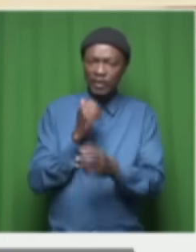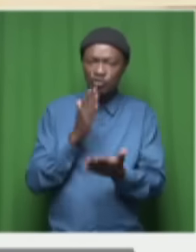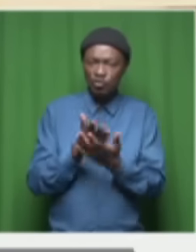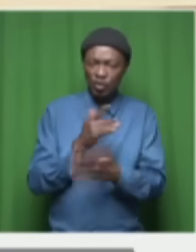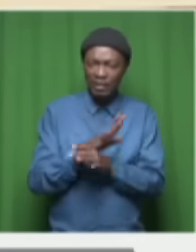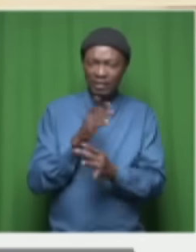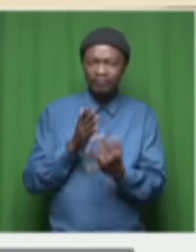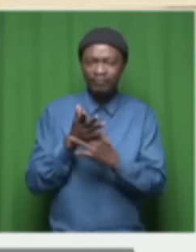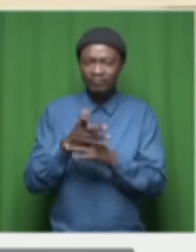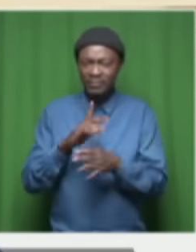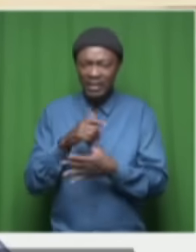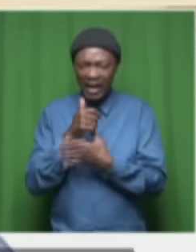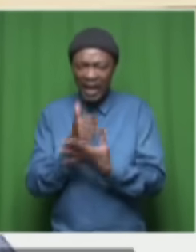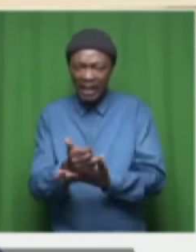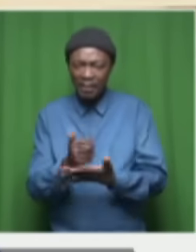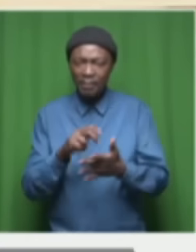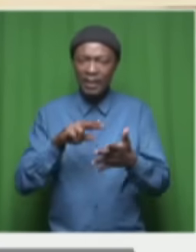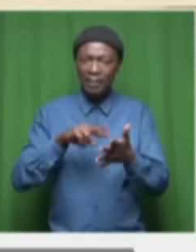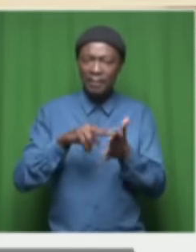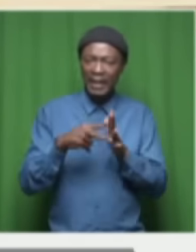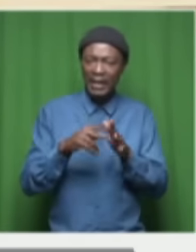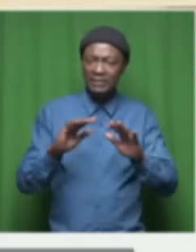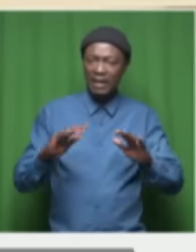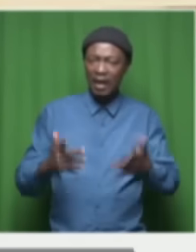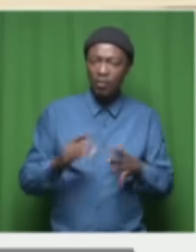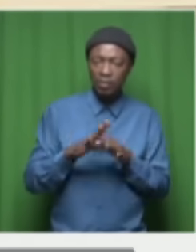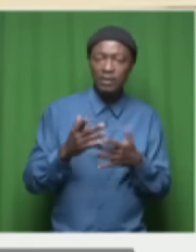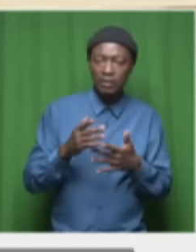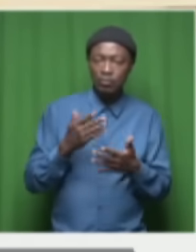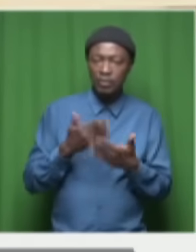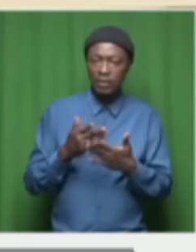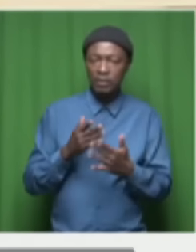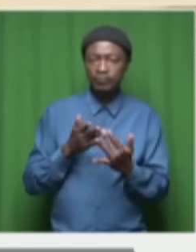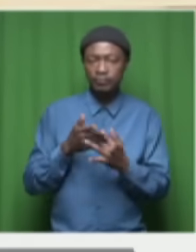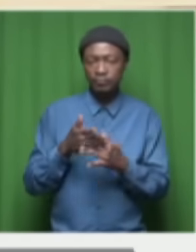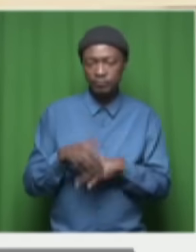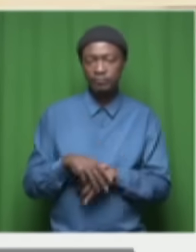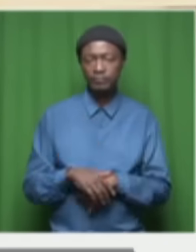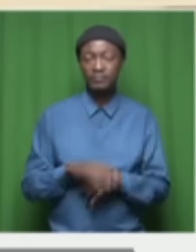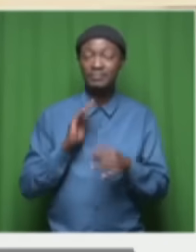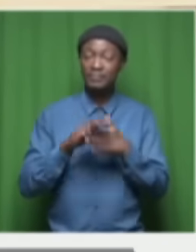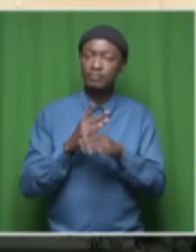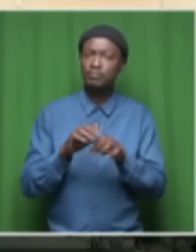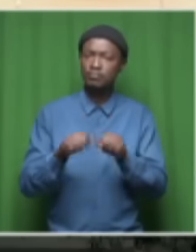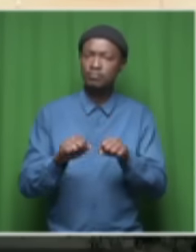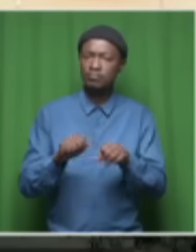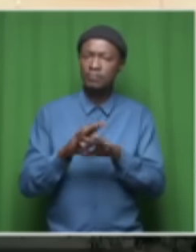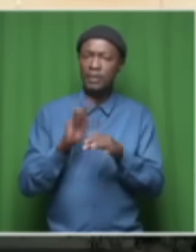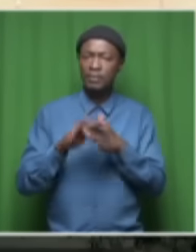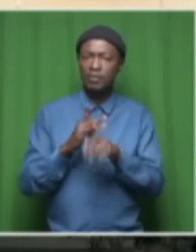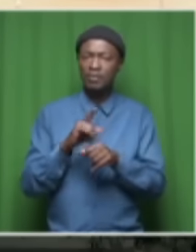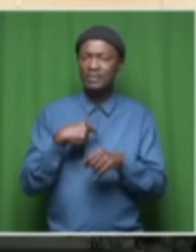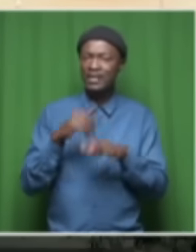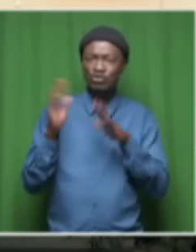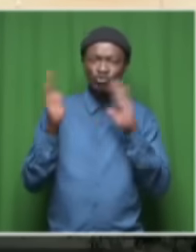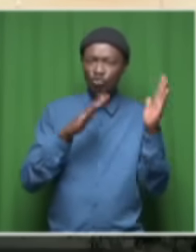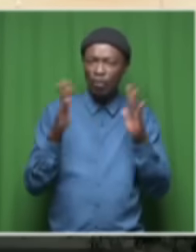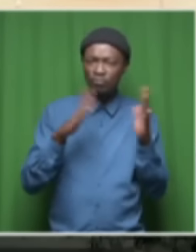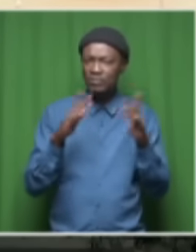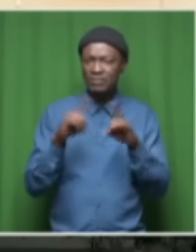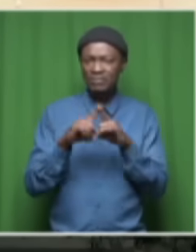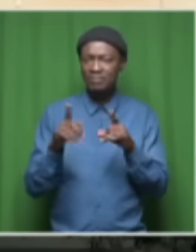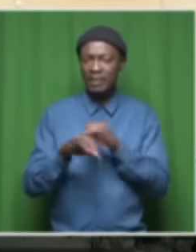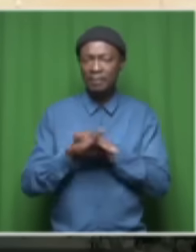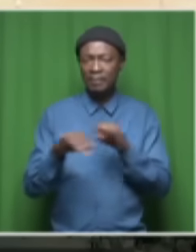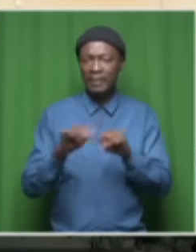which were put in place, are activated. Yeah, indeed, because these storms are proving to be